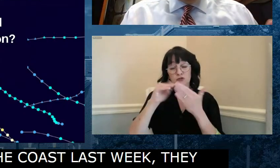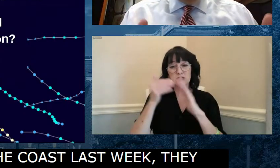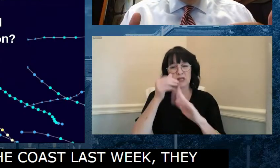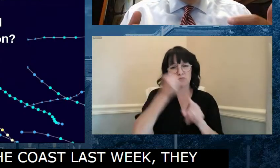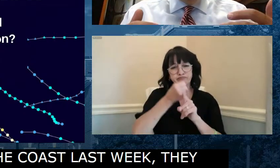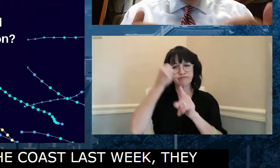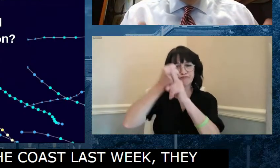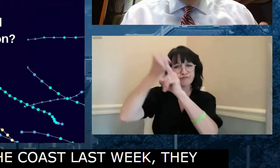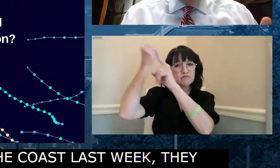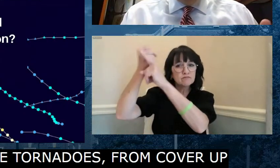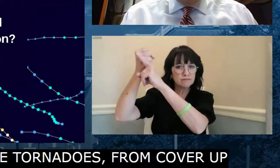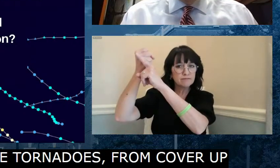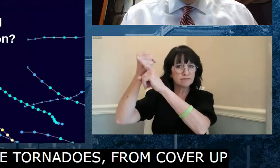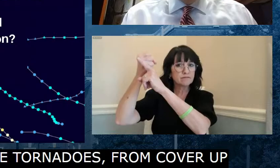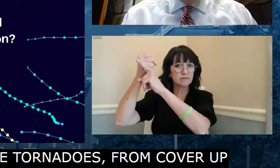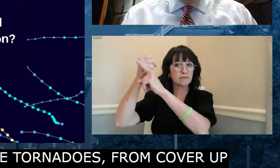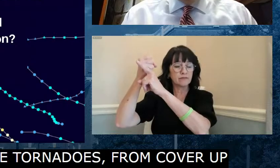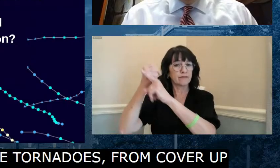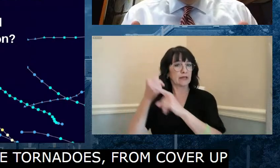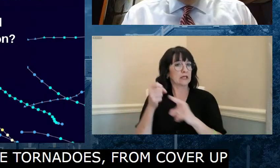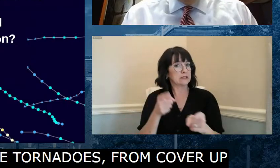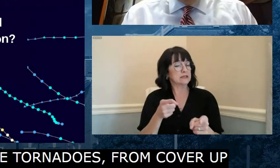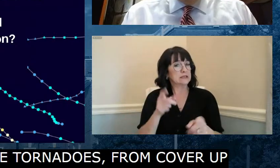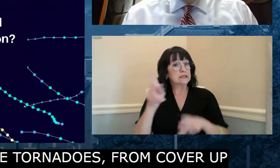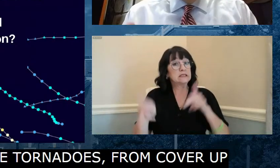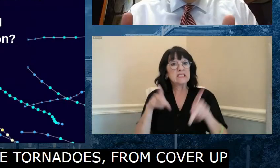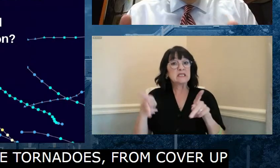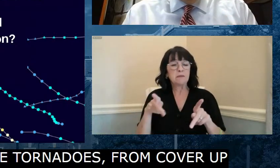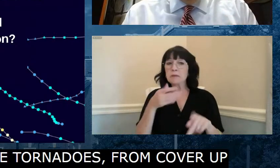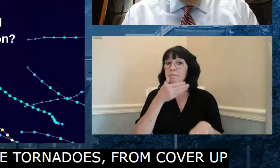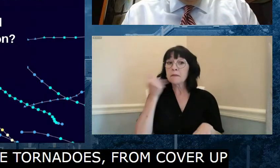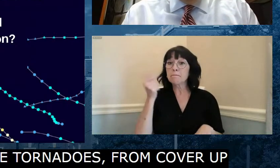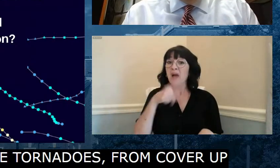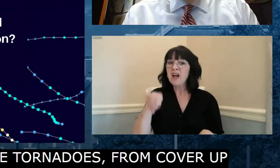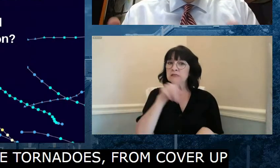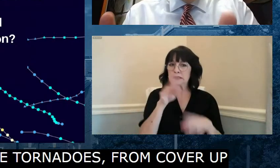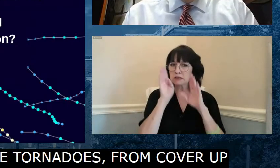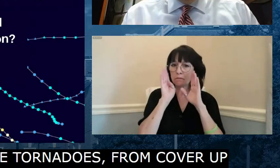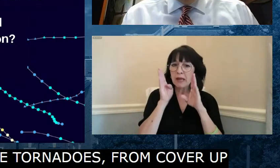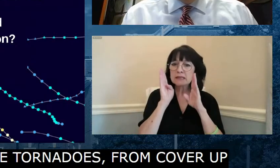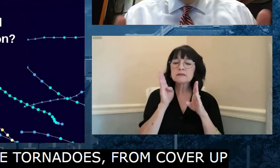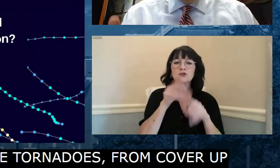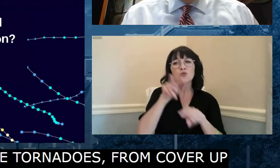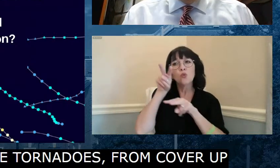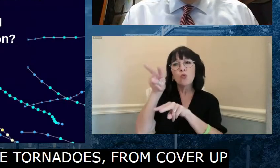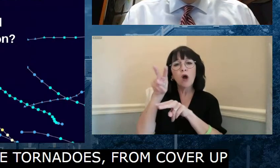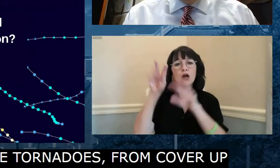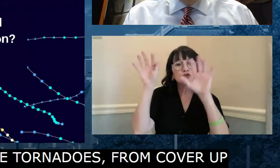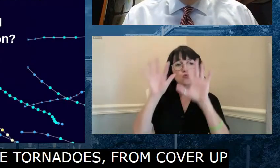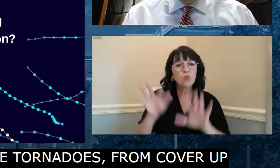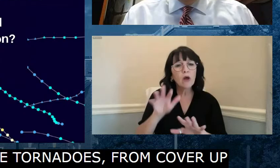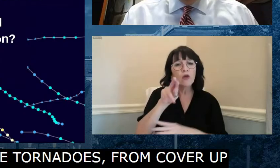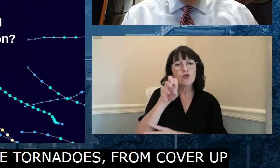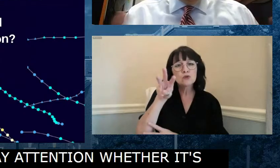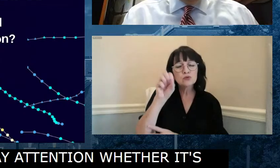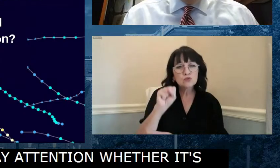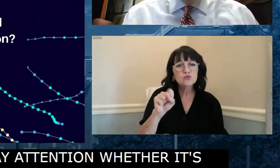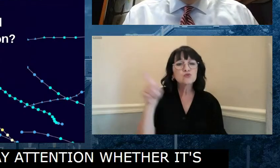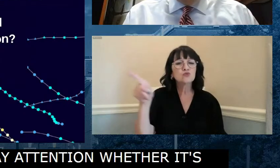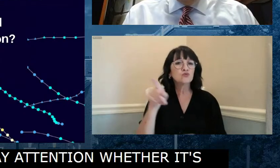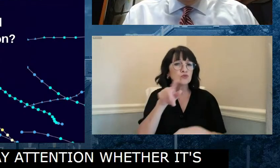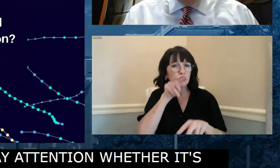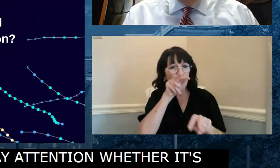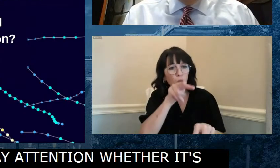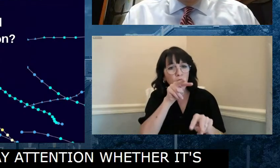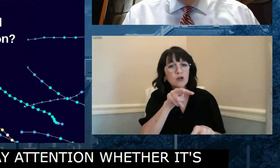have to kind of pay attention, whether it's to Facebook, to the weather service, to others, to see what the impacts are, because not